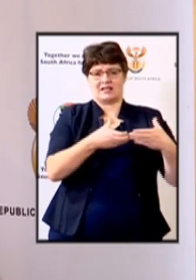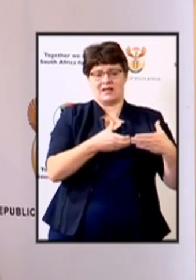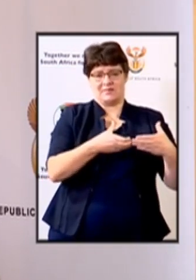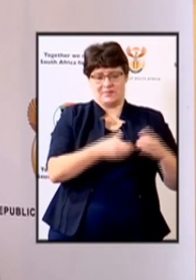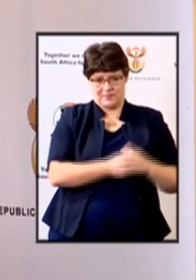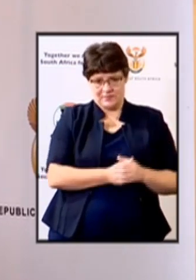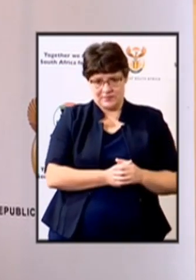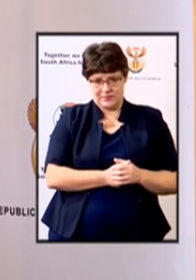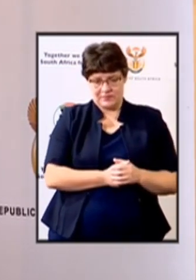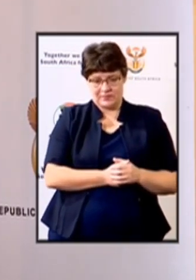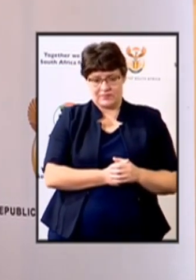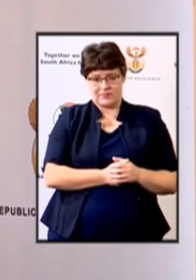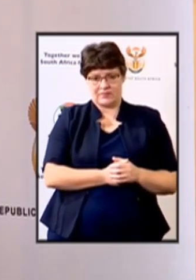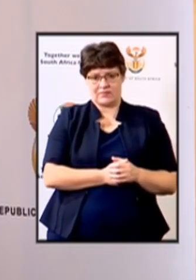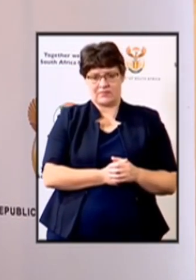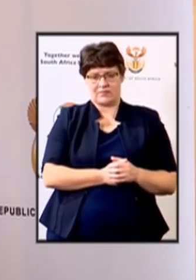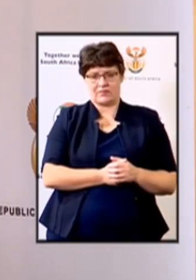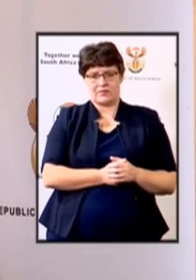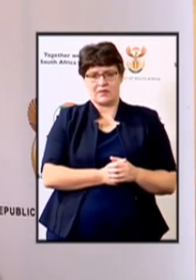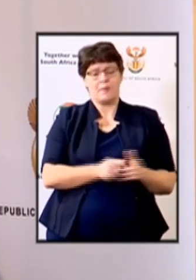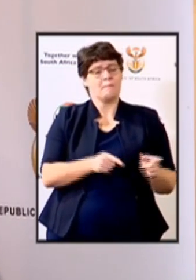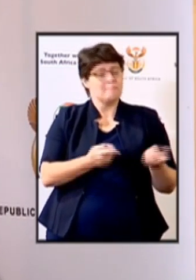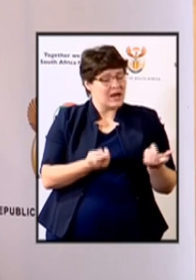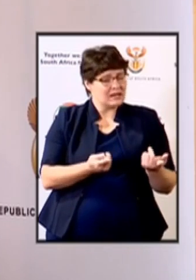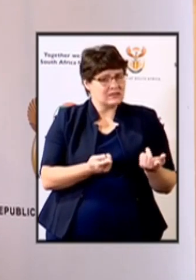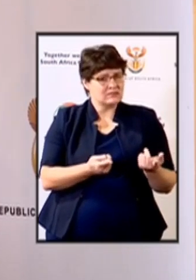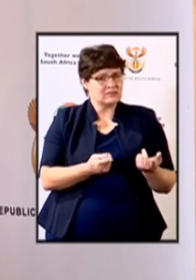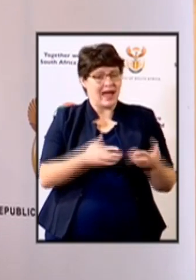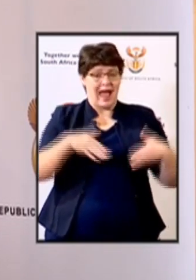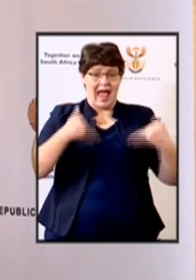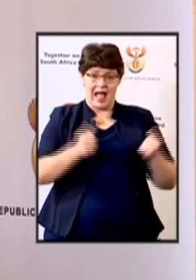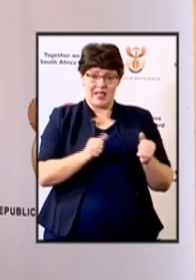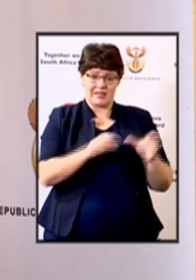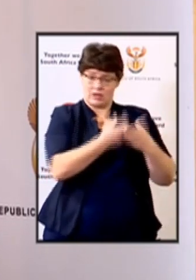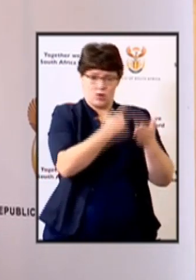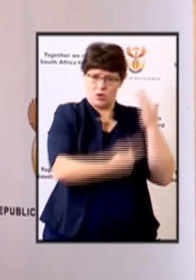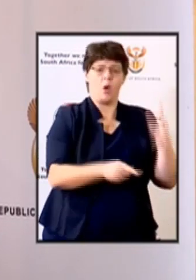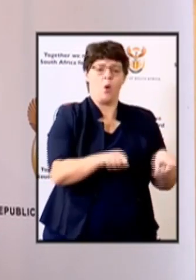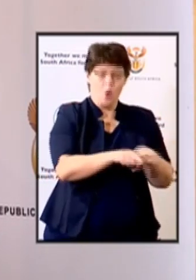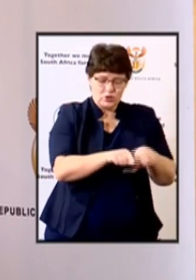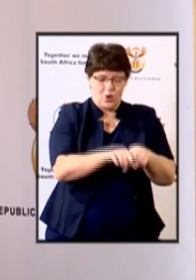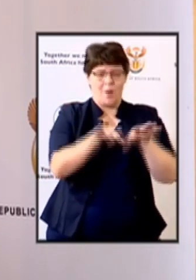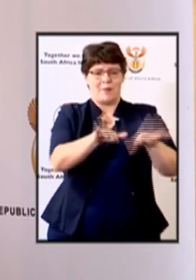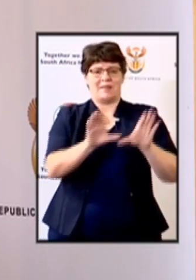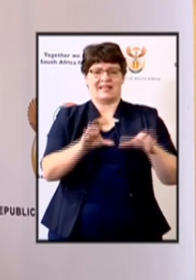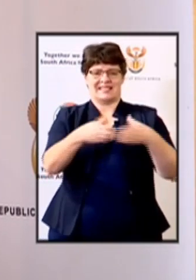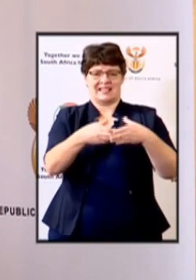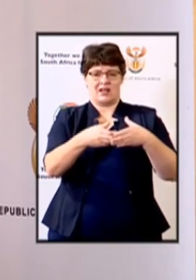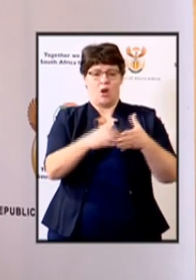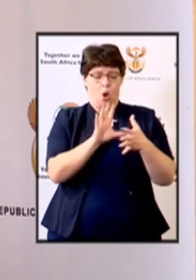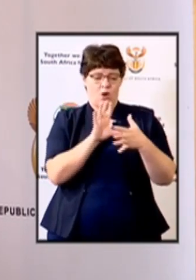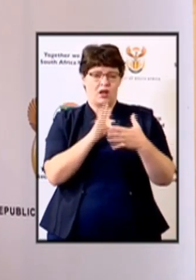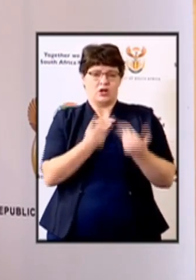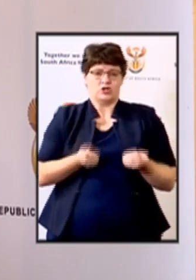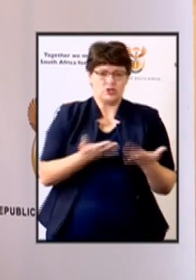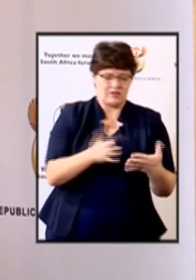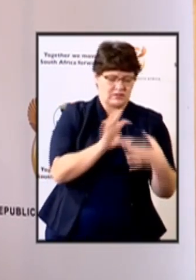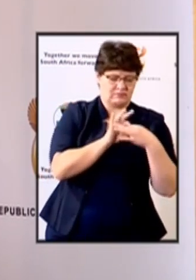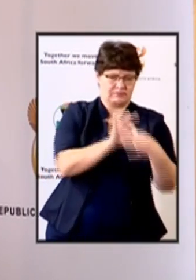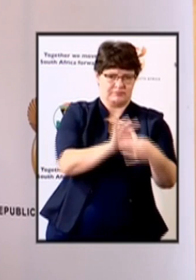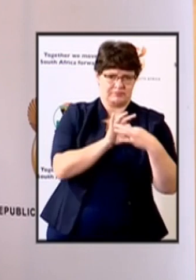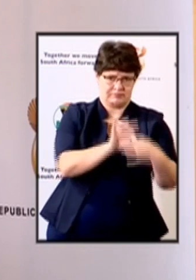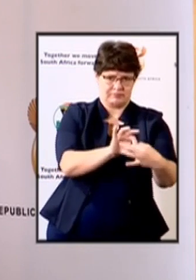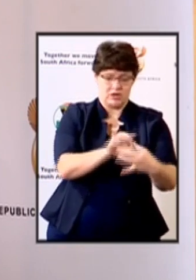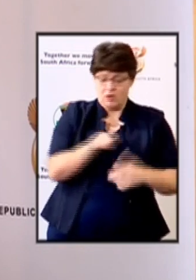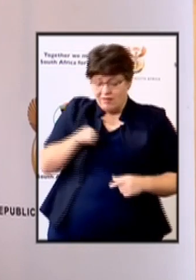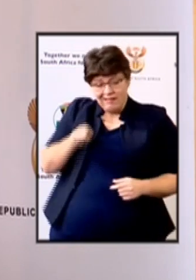but also in the public sector on related services. So government has had to perform its obligations in a